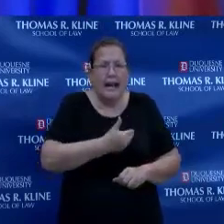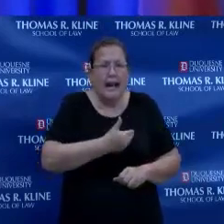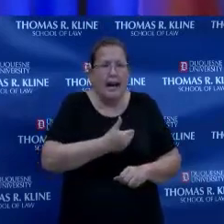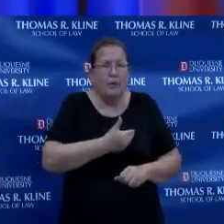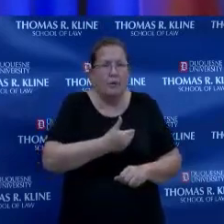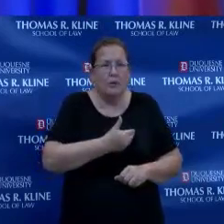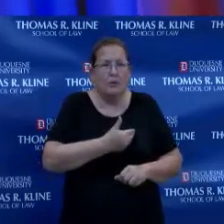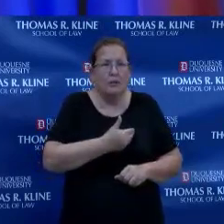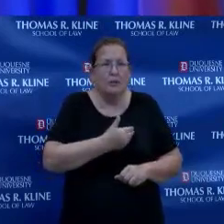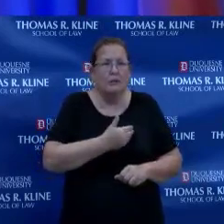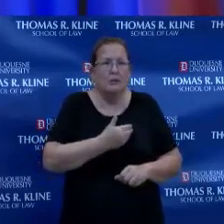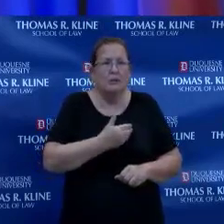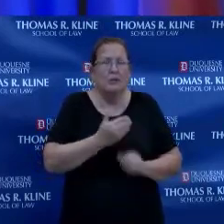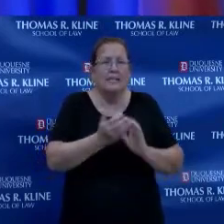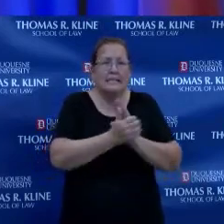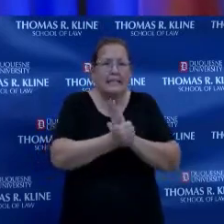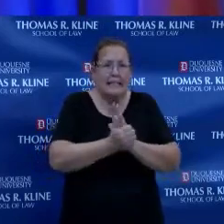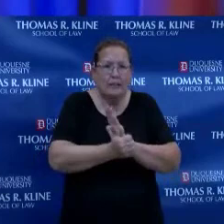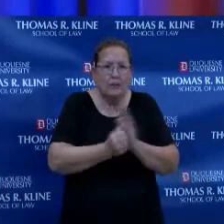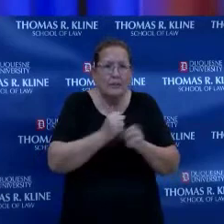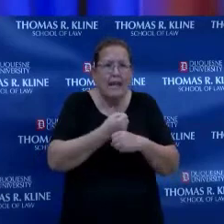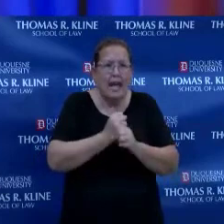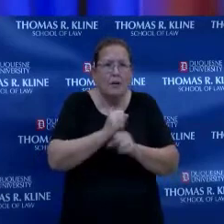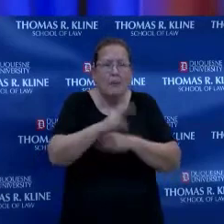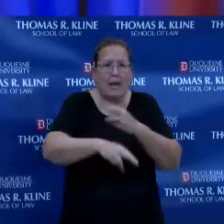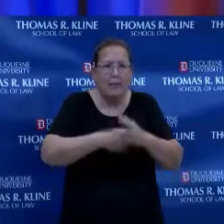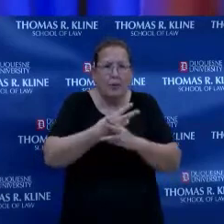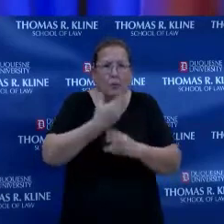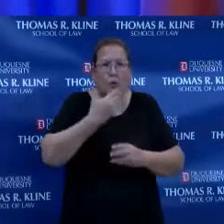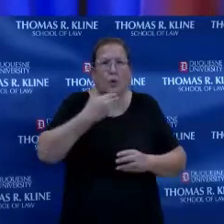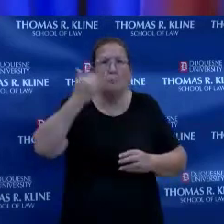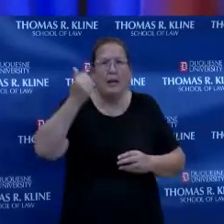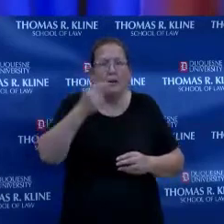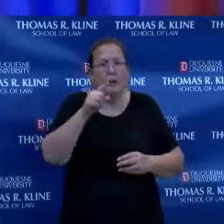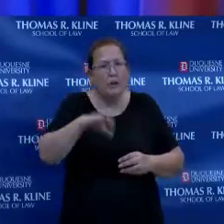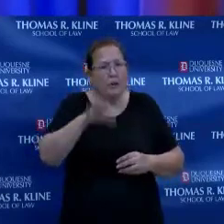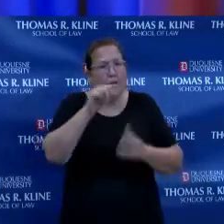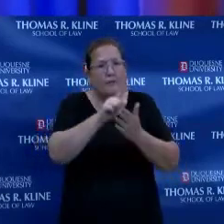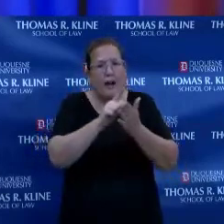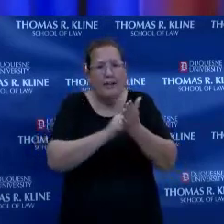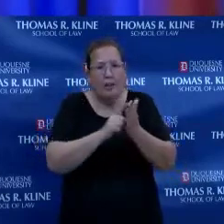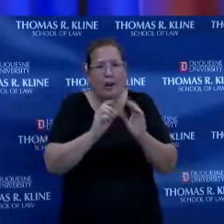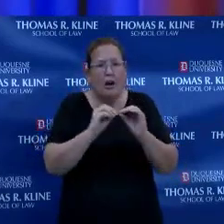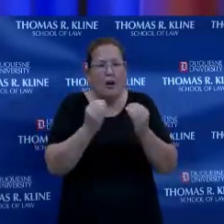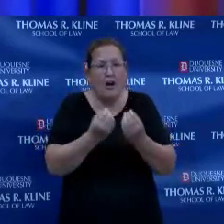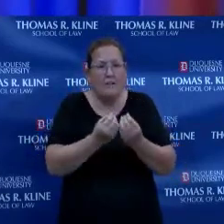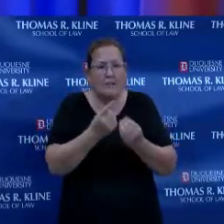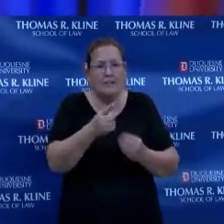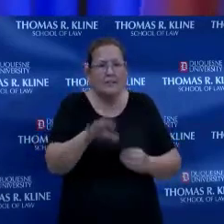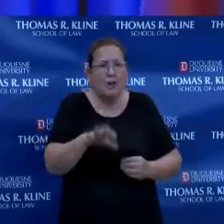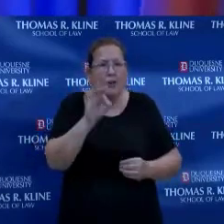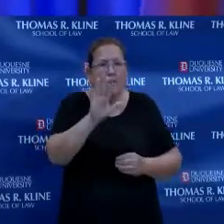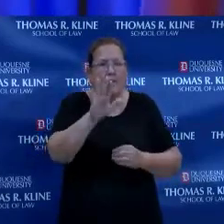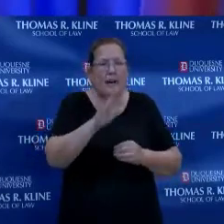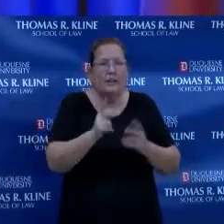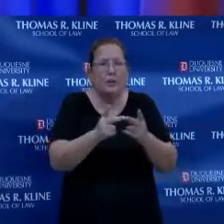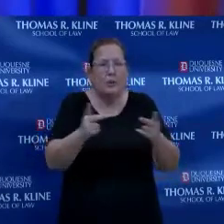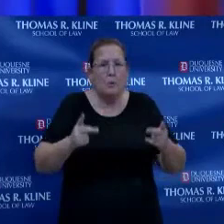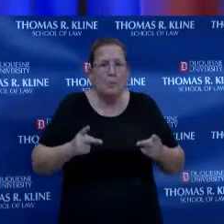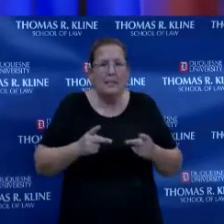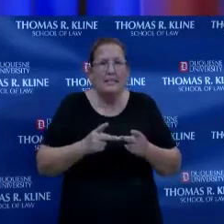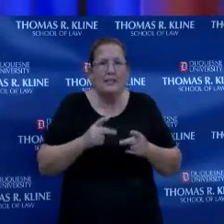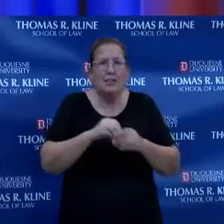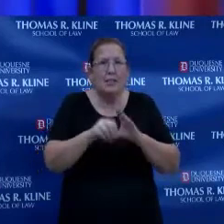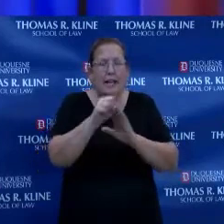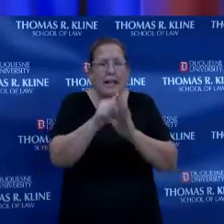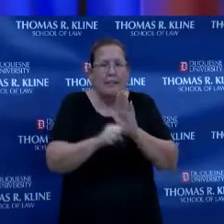better. And you'll find your law offices, and you'll find your positions in the